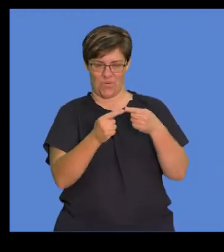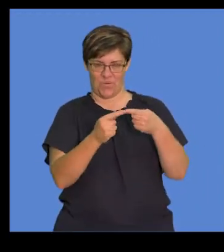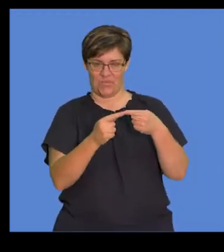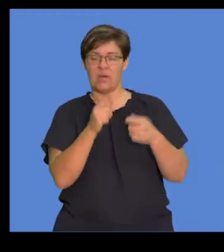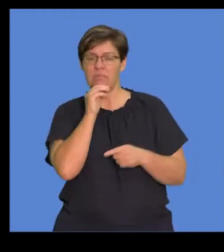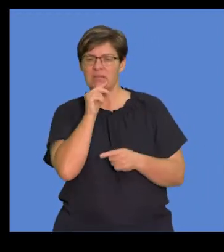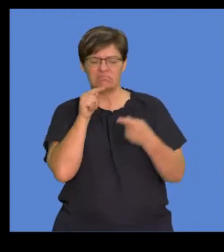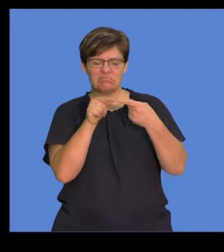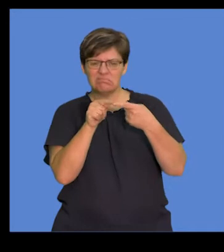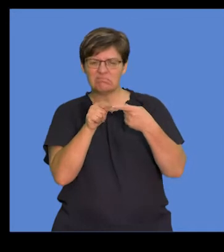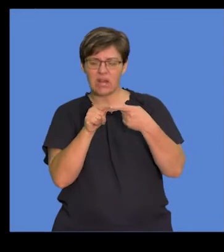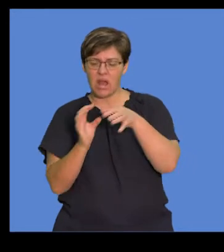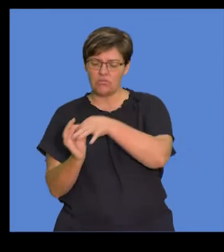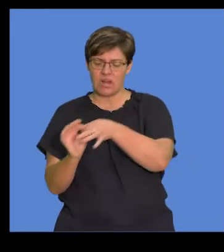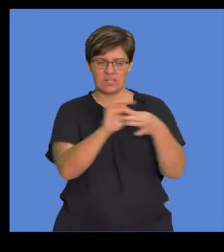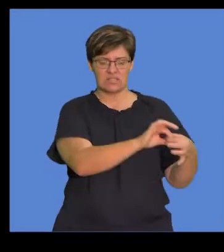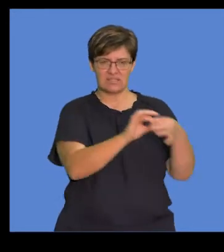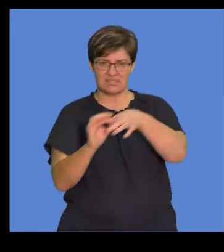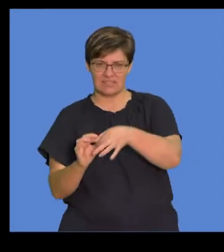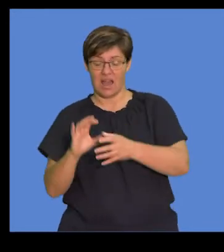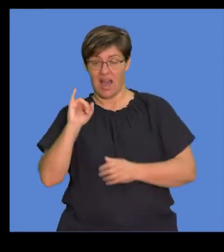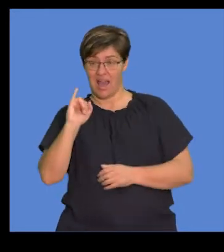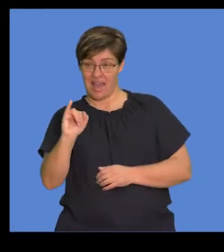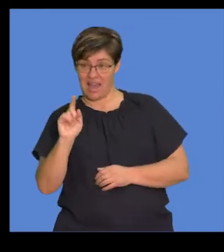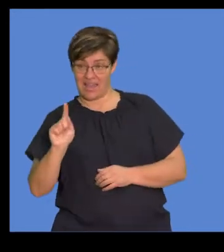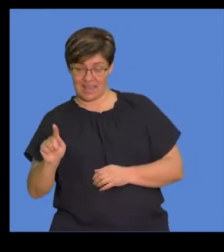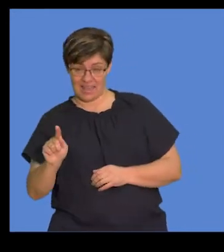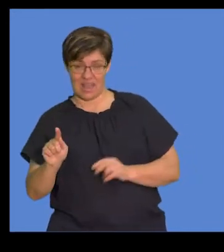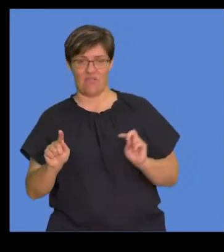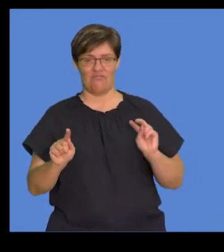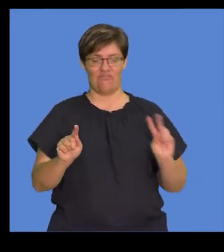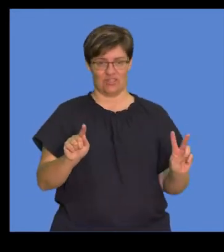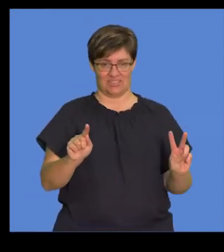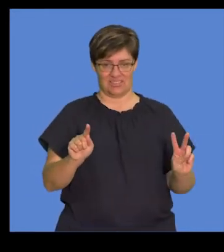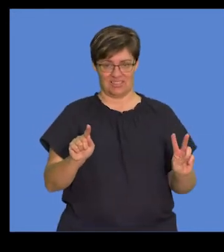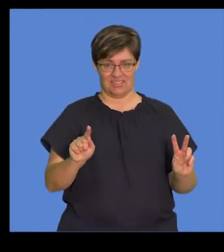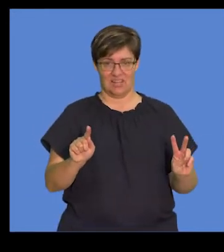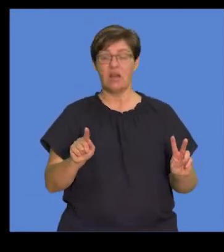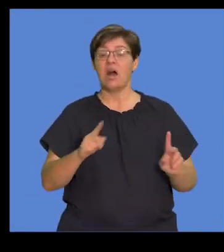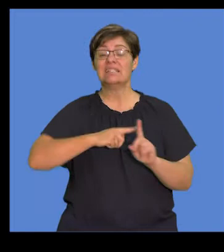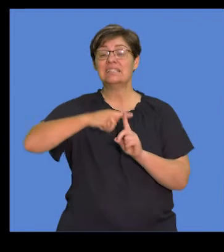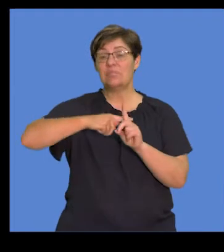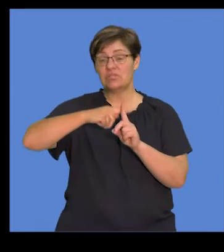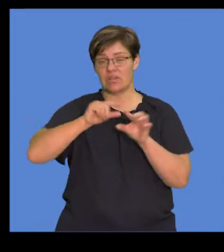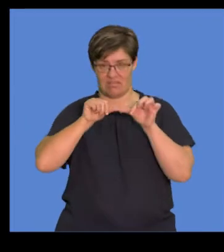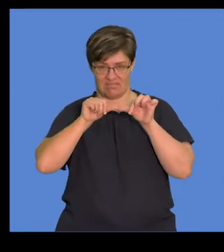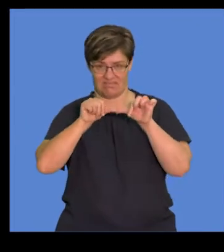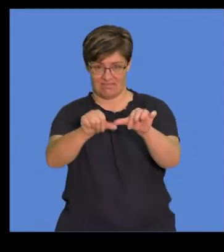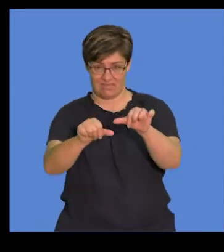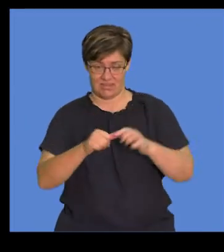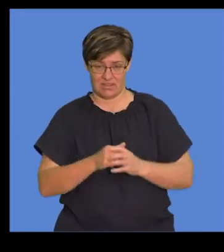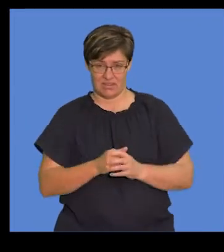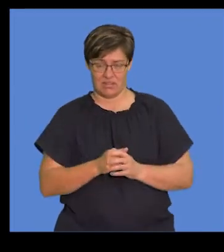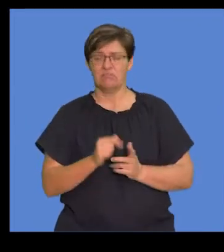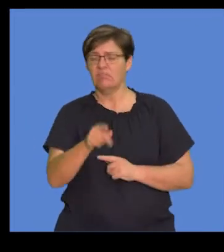the relationship that exists between current as well as voltage at constant temperature. But also remember